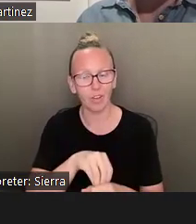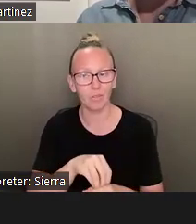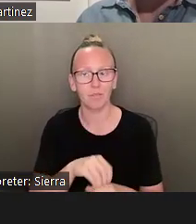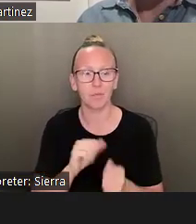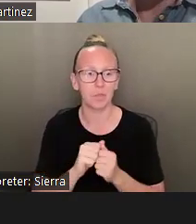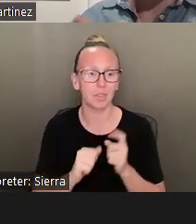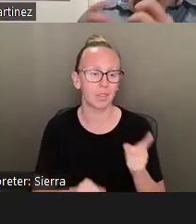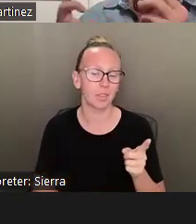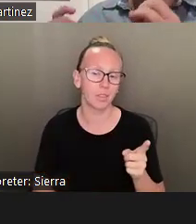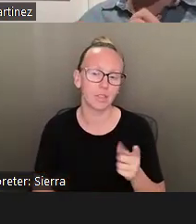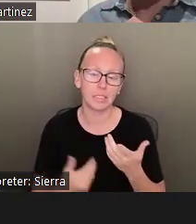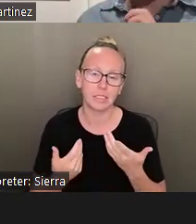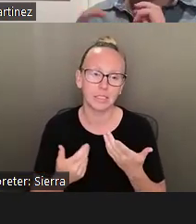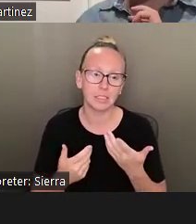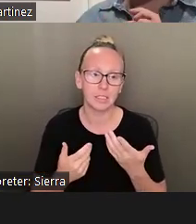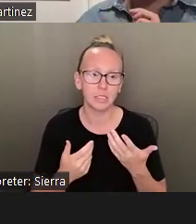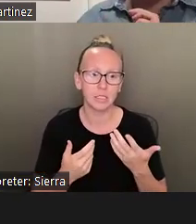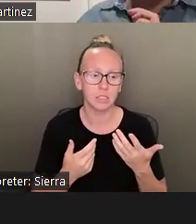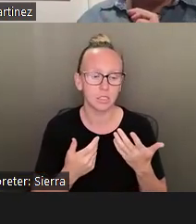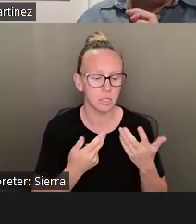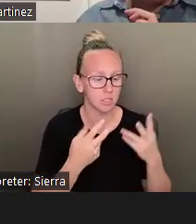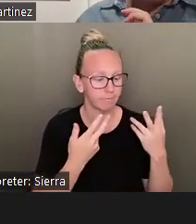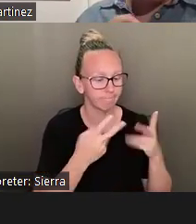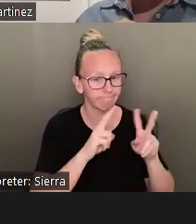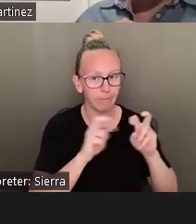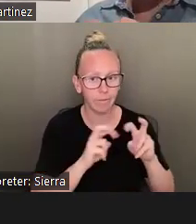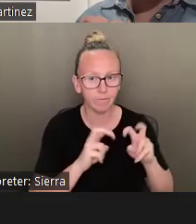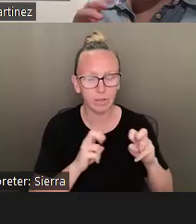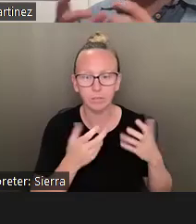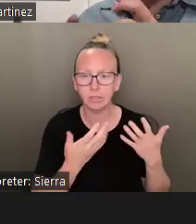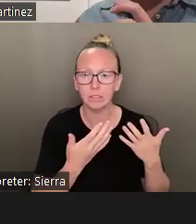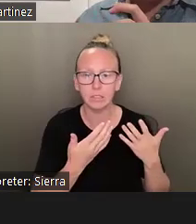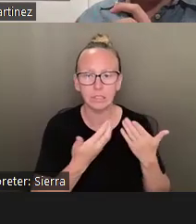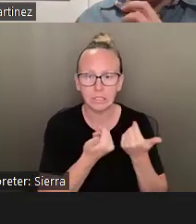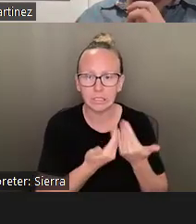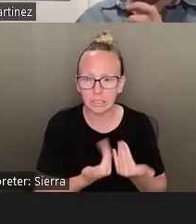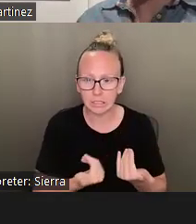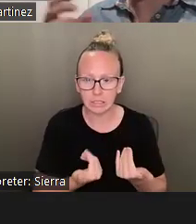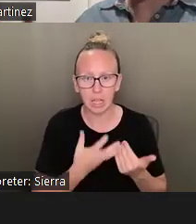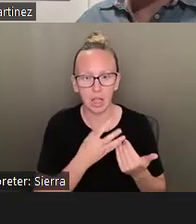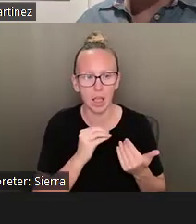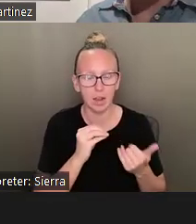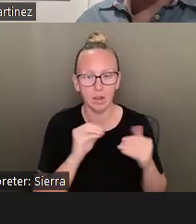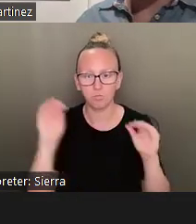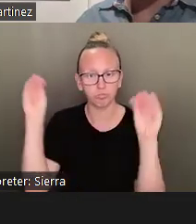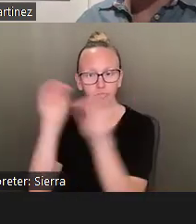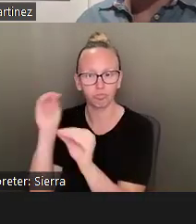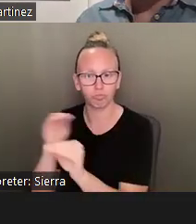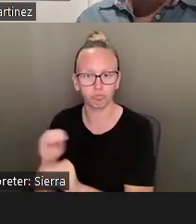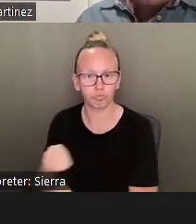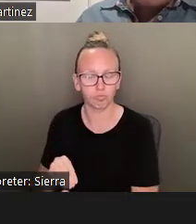this dismantling and unraveling of one reality and reconstructing another.